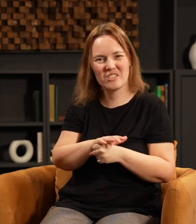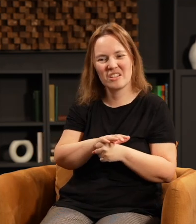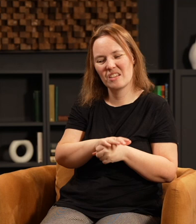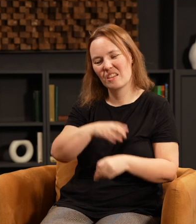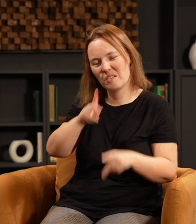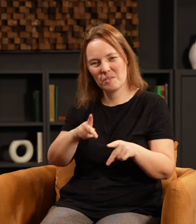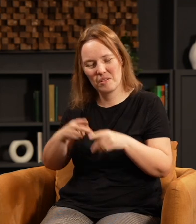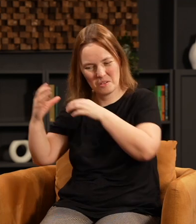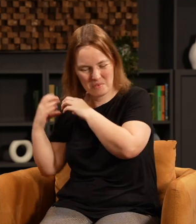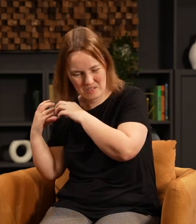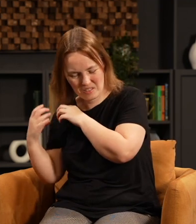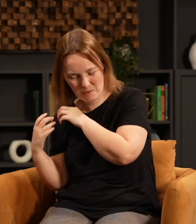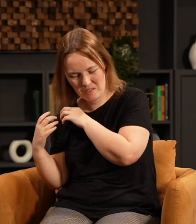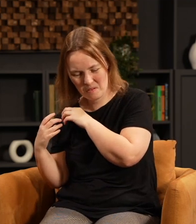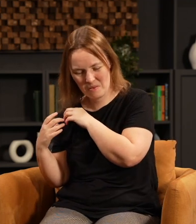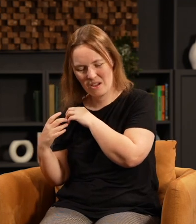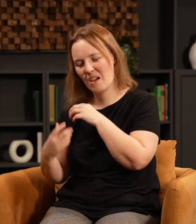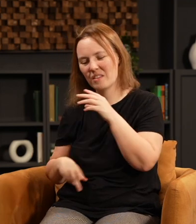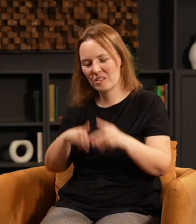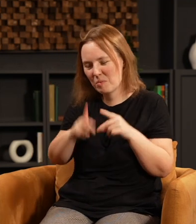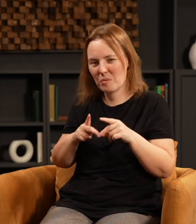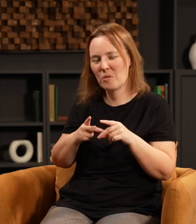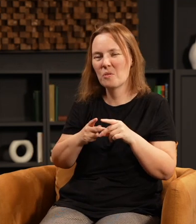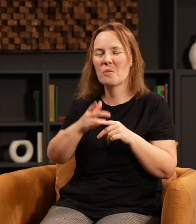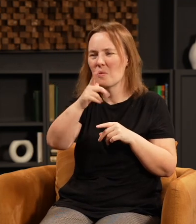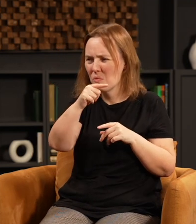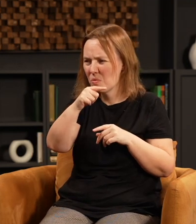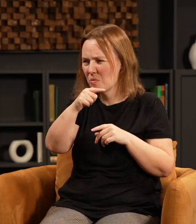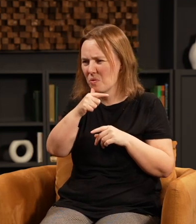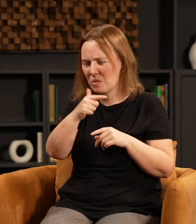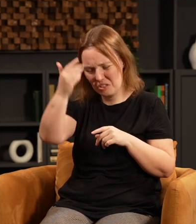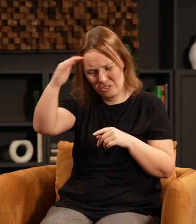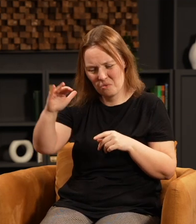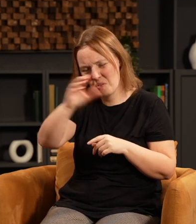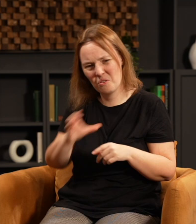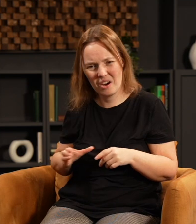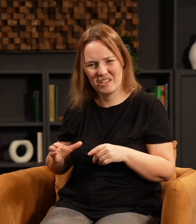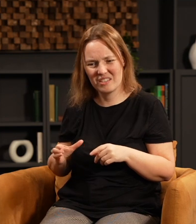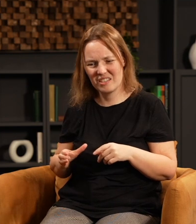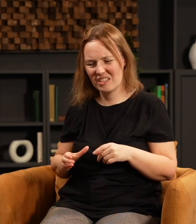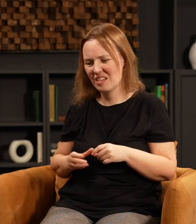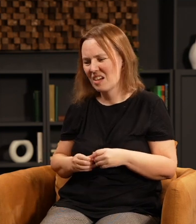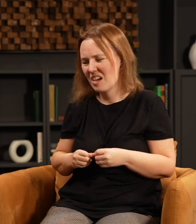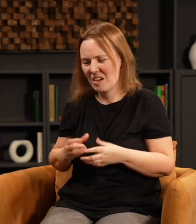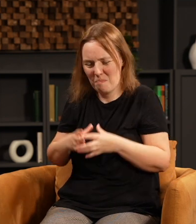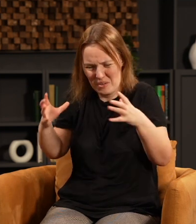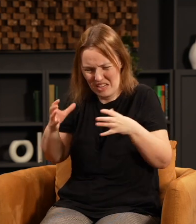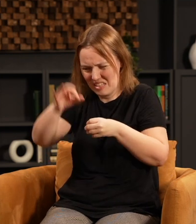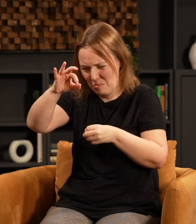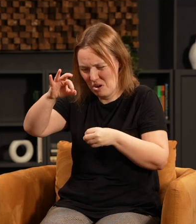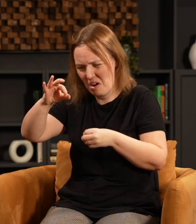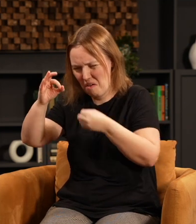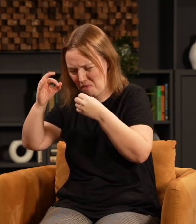know Christ. There's this great spirit of hopelessness and stress and anxiety in our culture today. But even as believers sometimes,